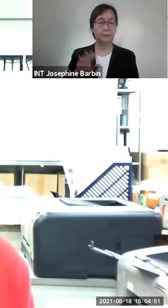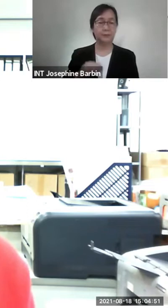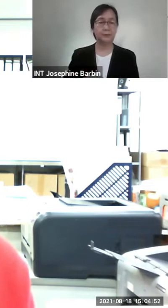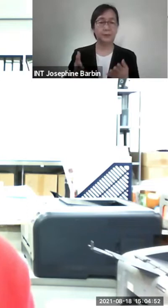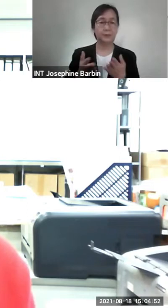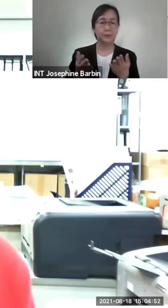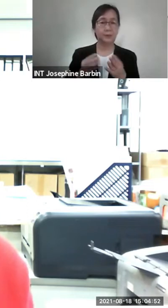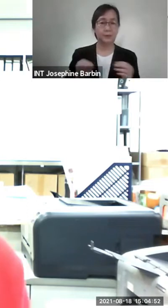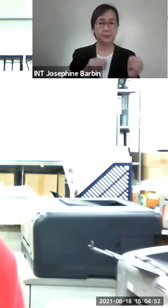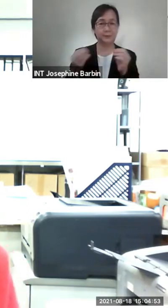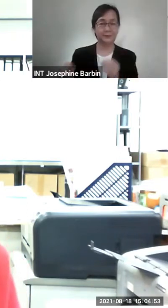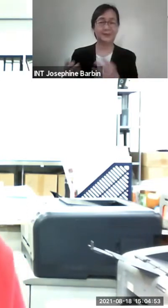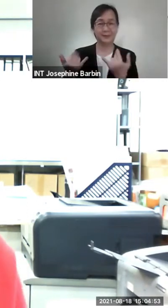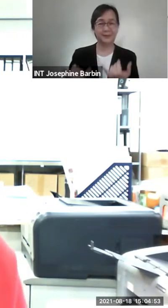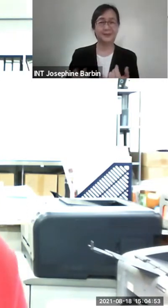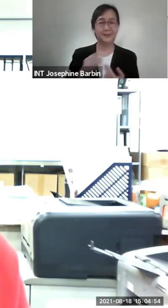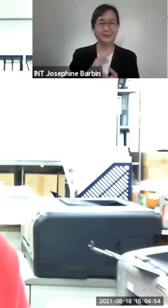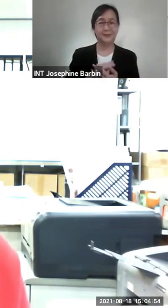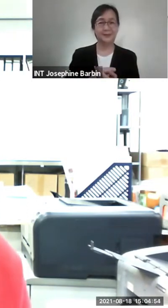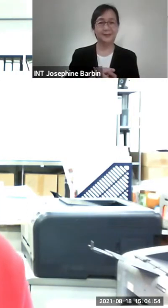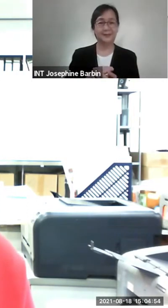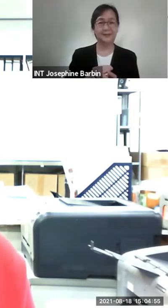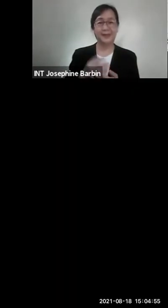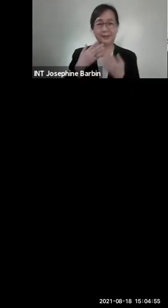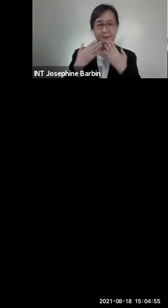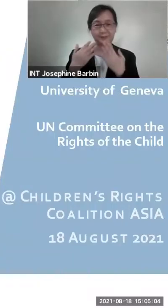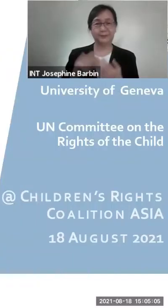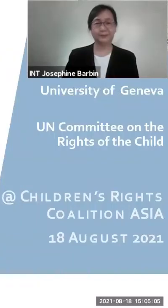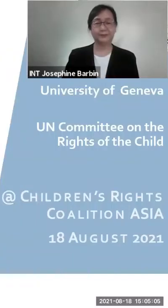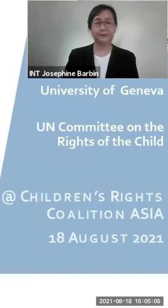here we give the floor to Dr. Philip Jaffé. Thank you.